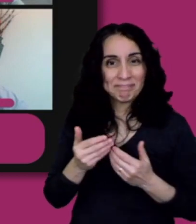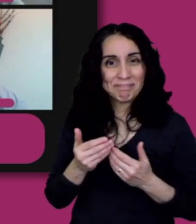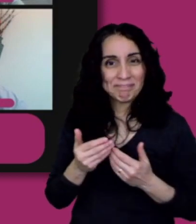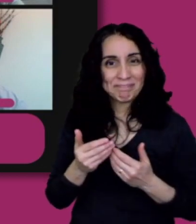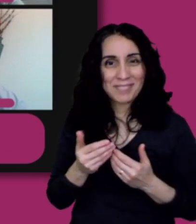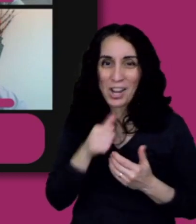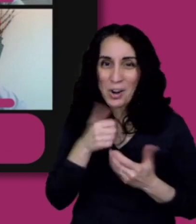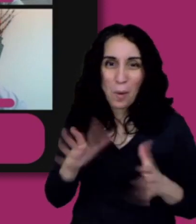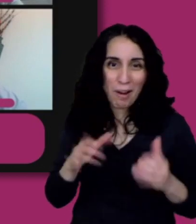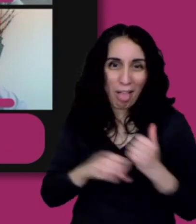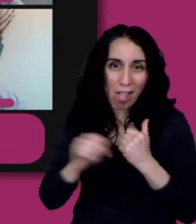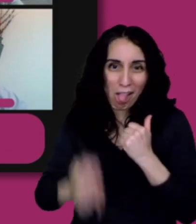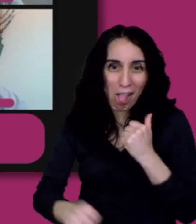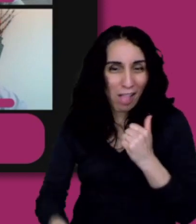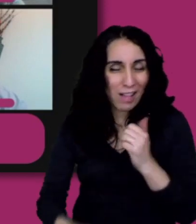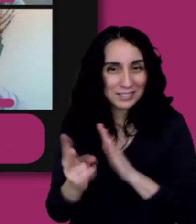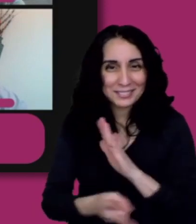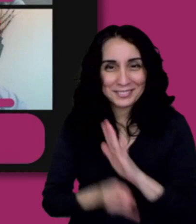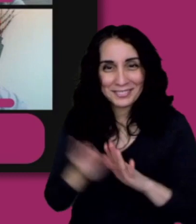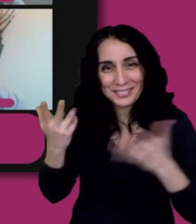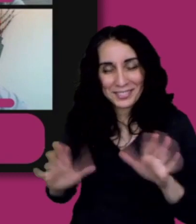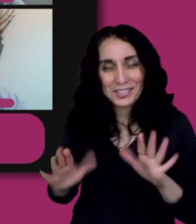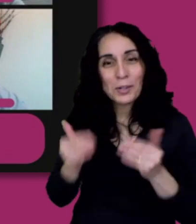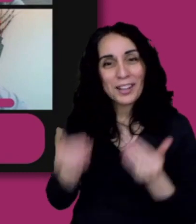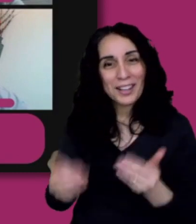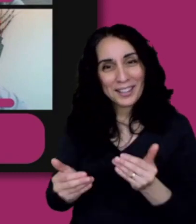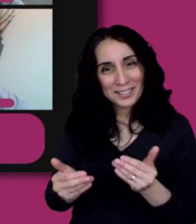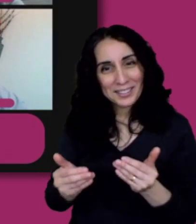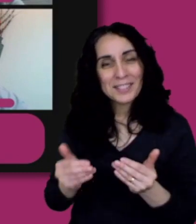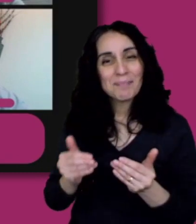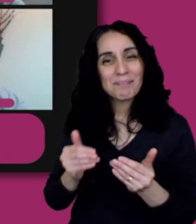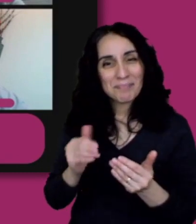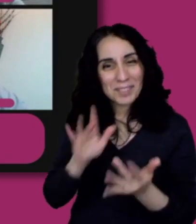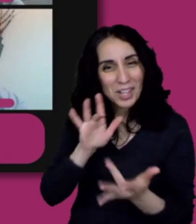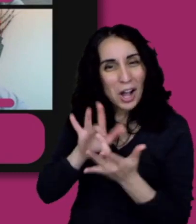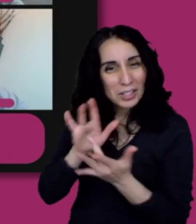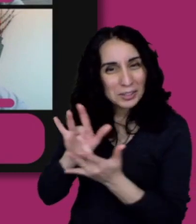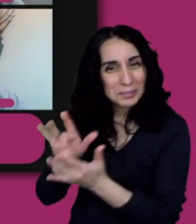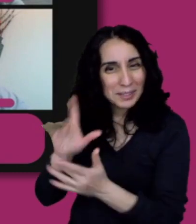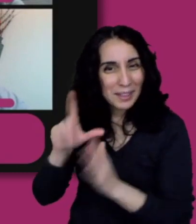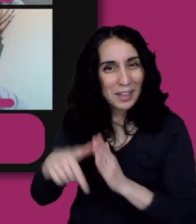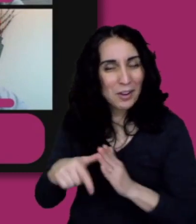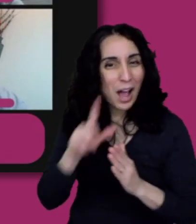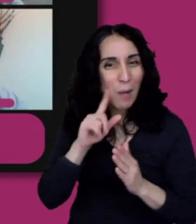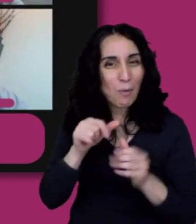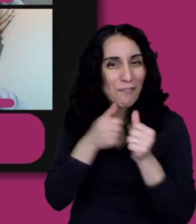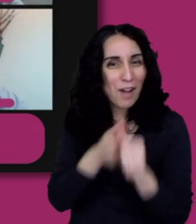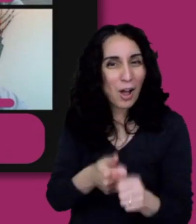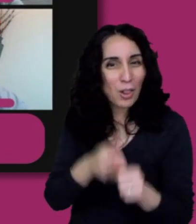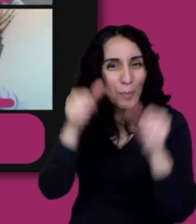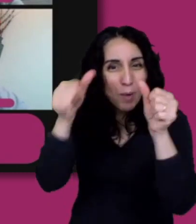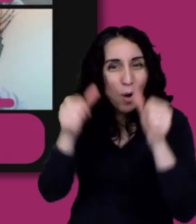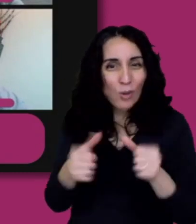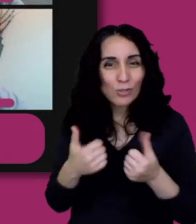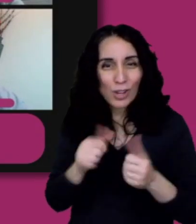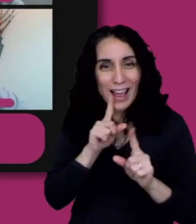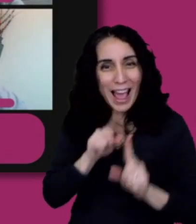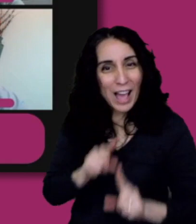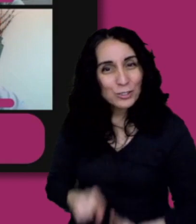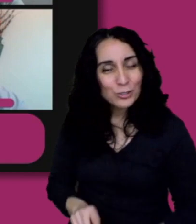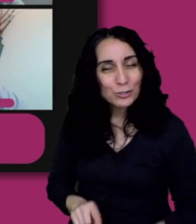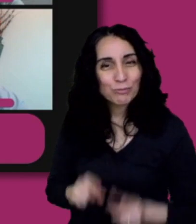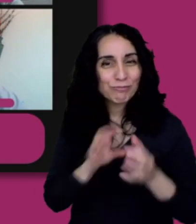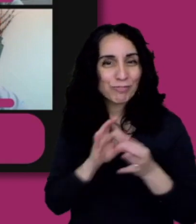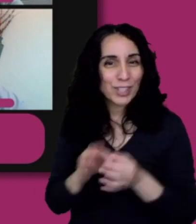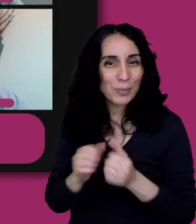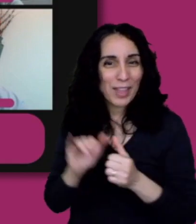up the next 2 hours. So if anyone wants to, reach out to this post, I'll be following the post. I could try